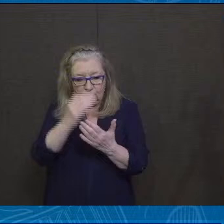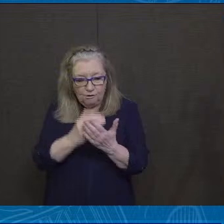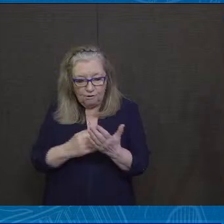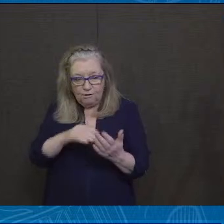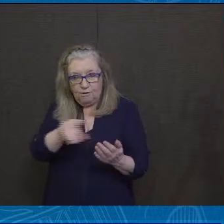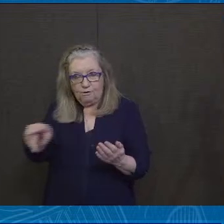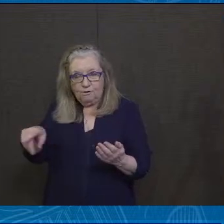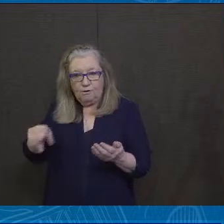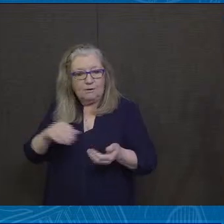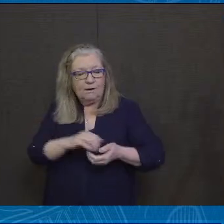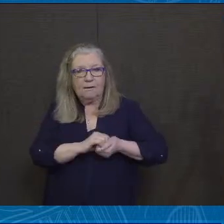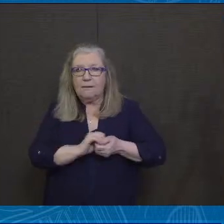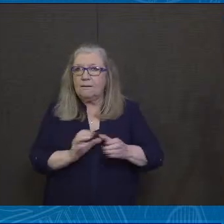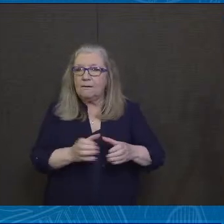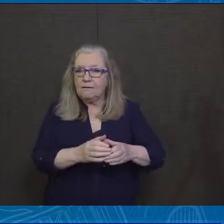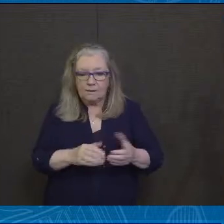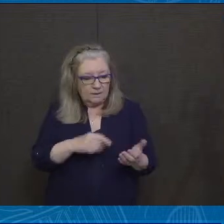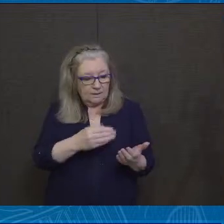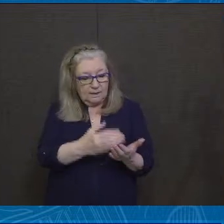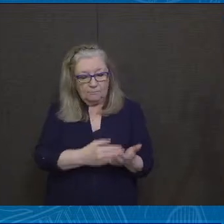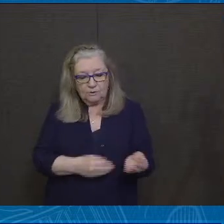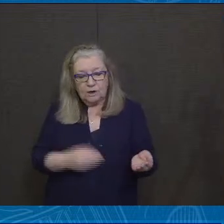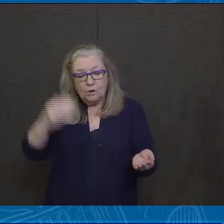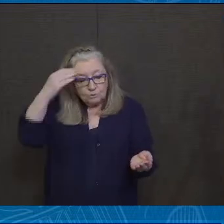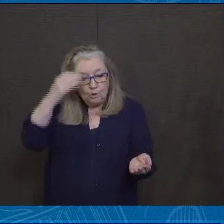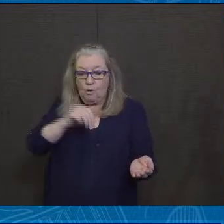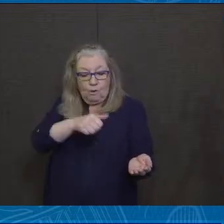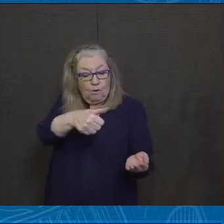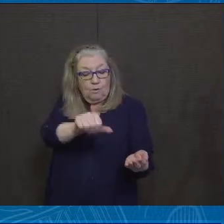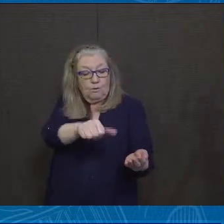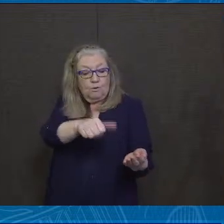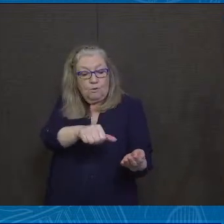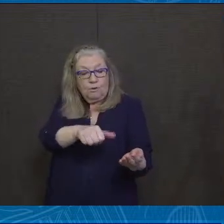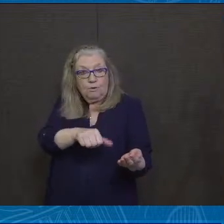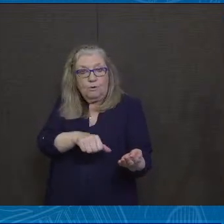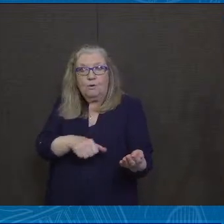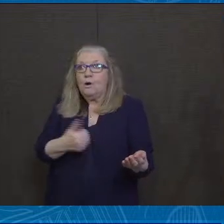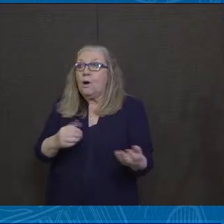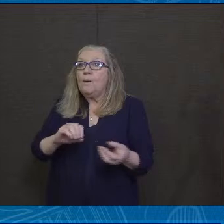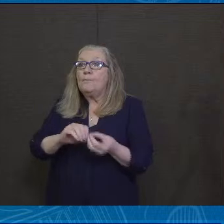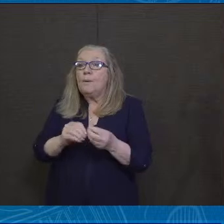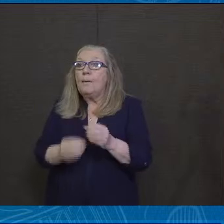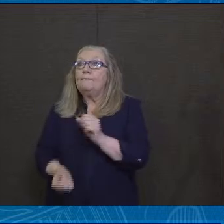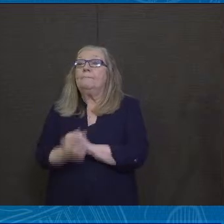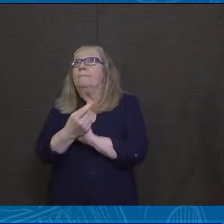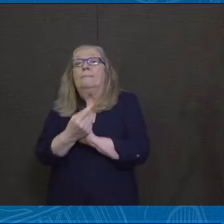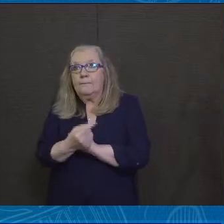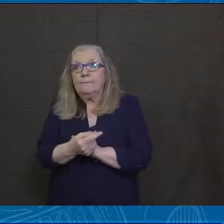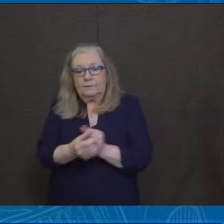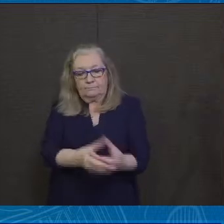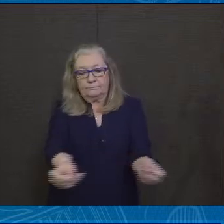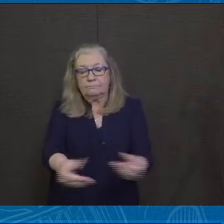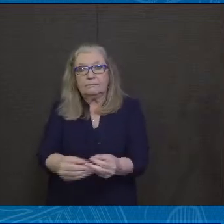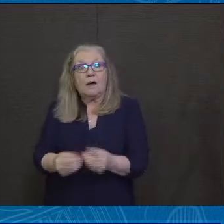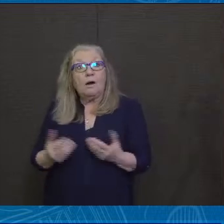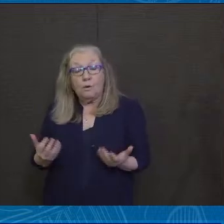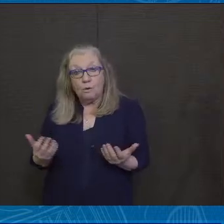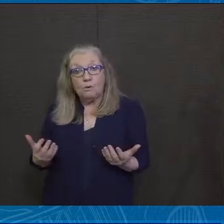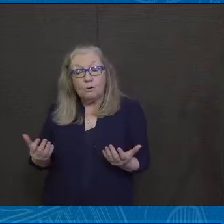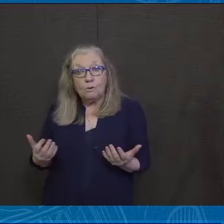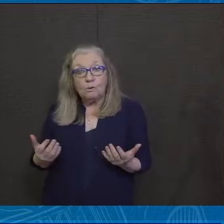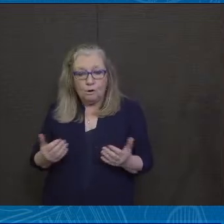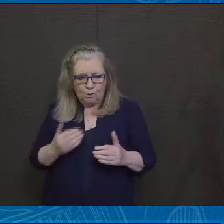this organization to understand the process of resolving problems and quickly processing